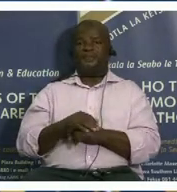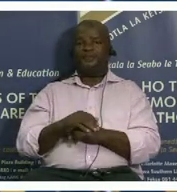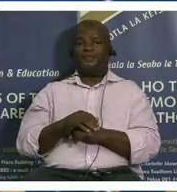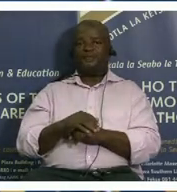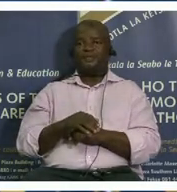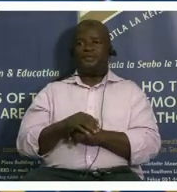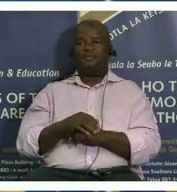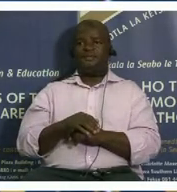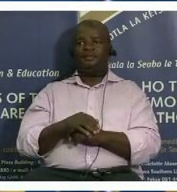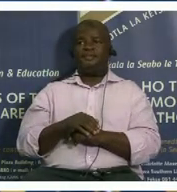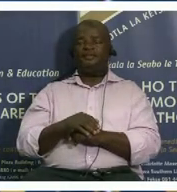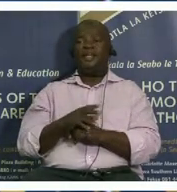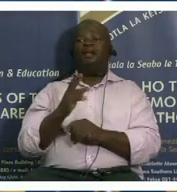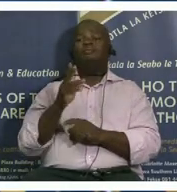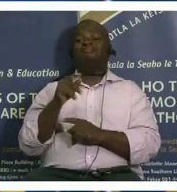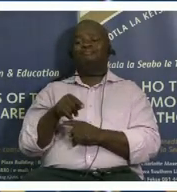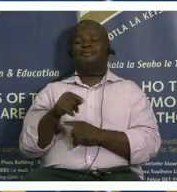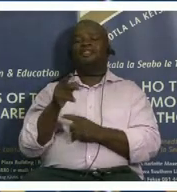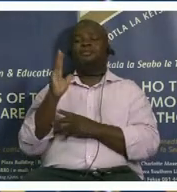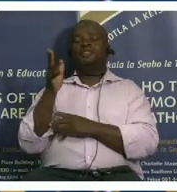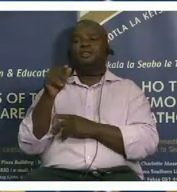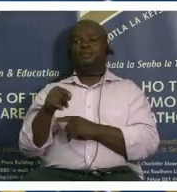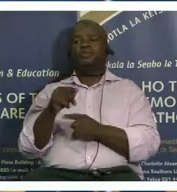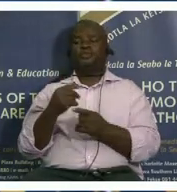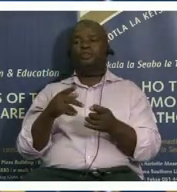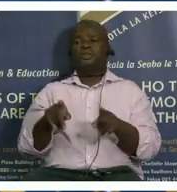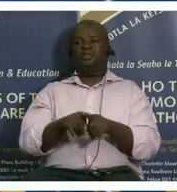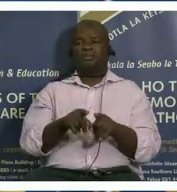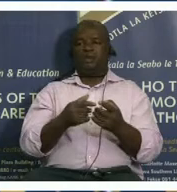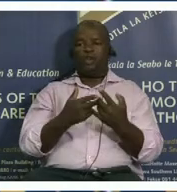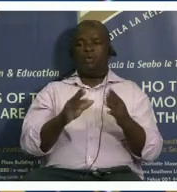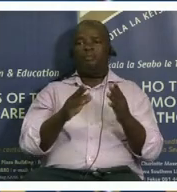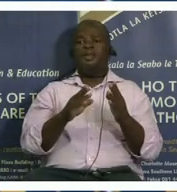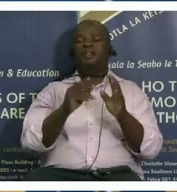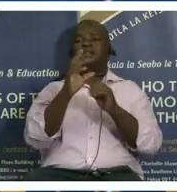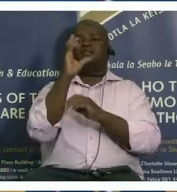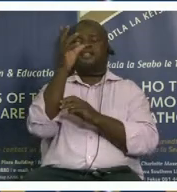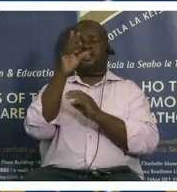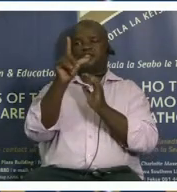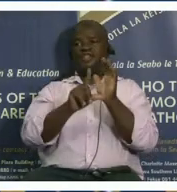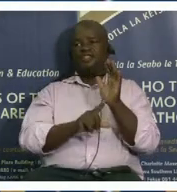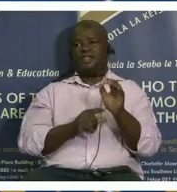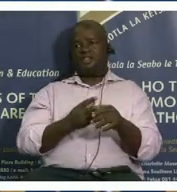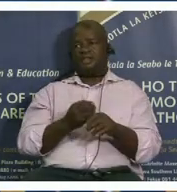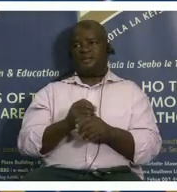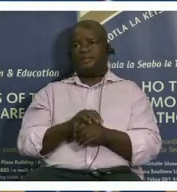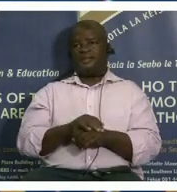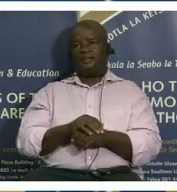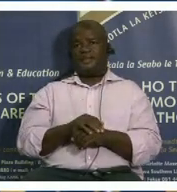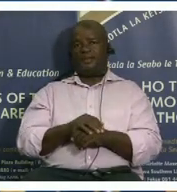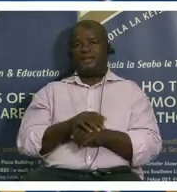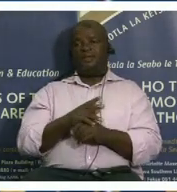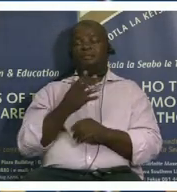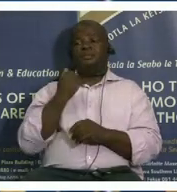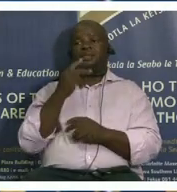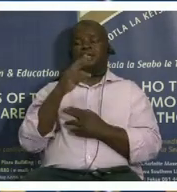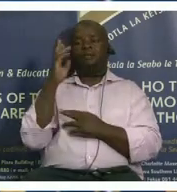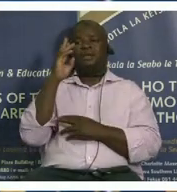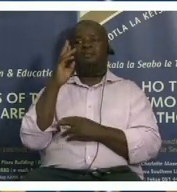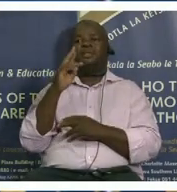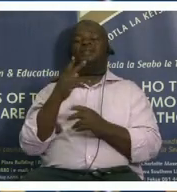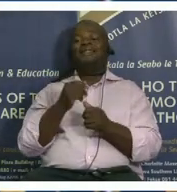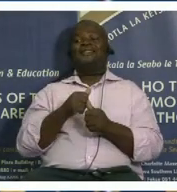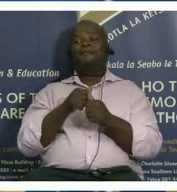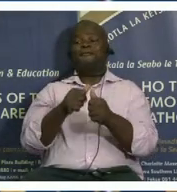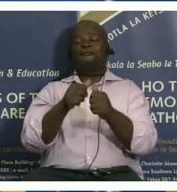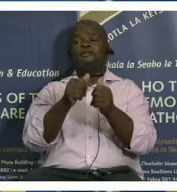Province Address, which will also mark the opening of the Free State Legislature. Please note that, in line with